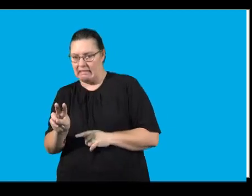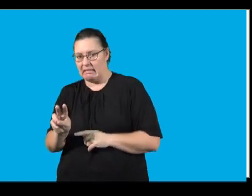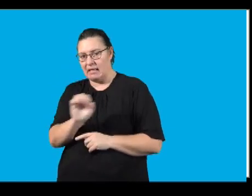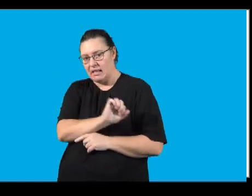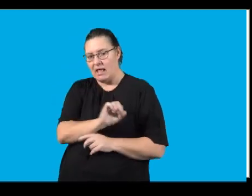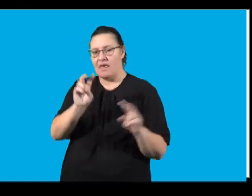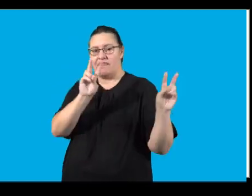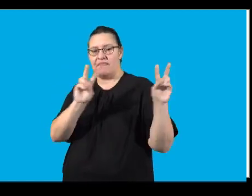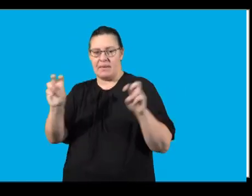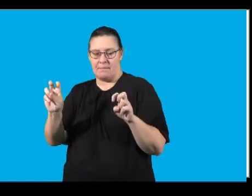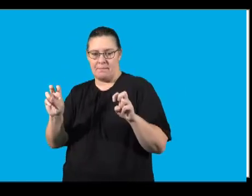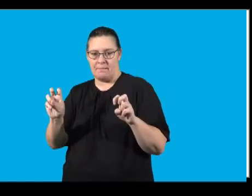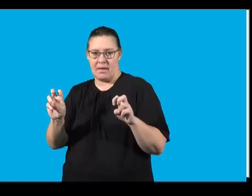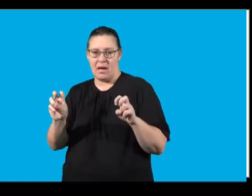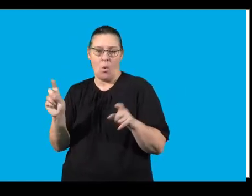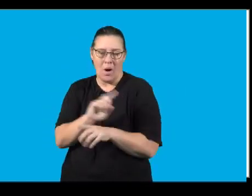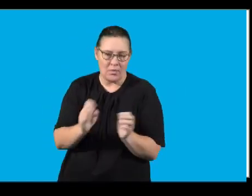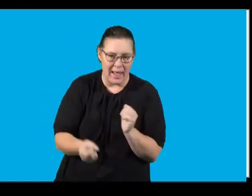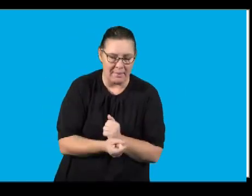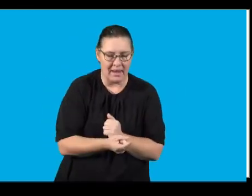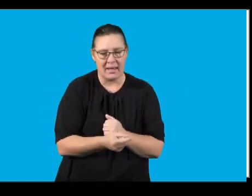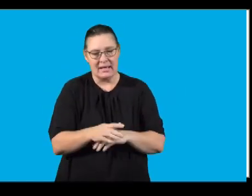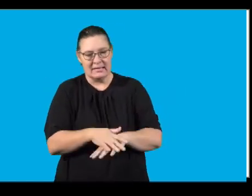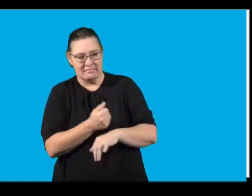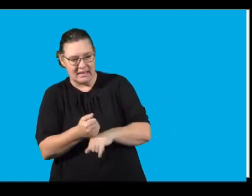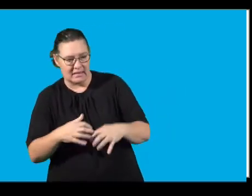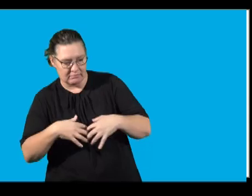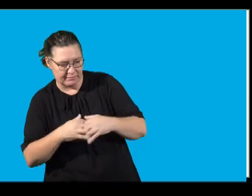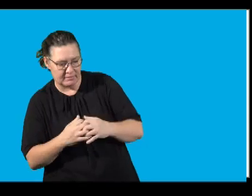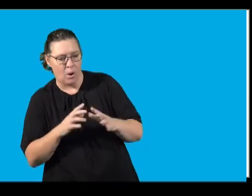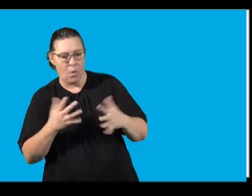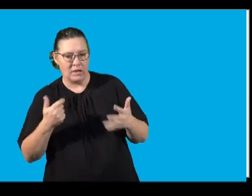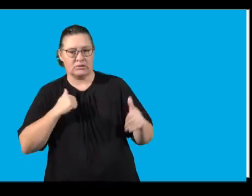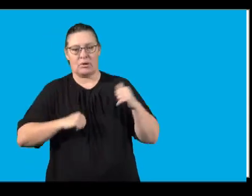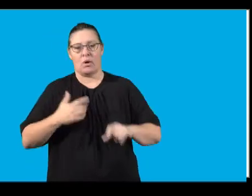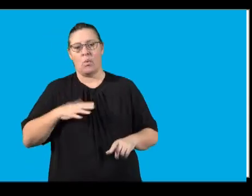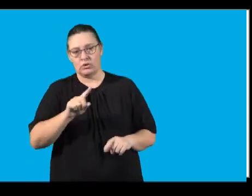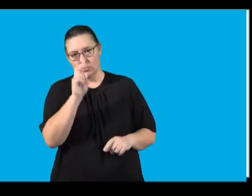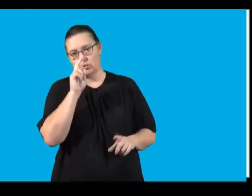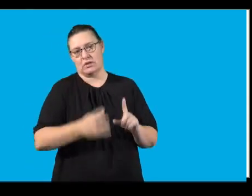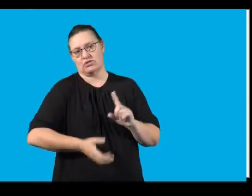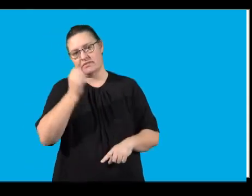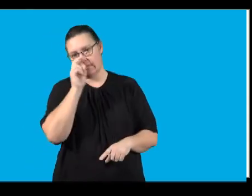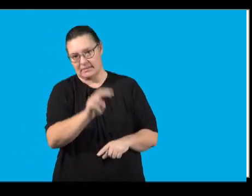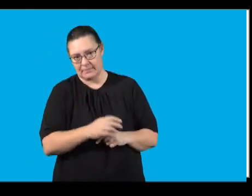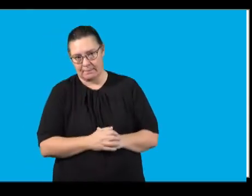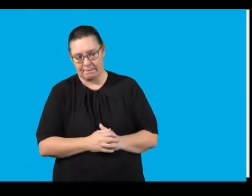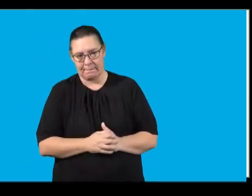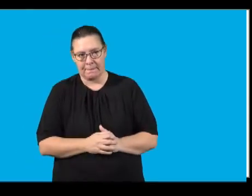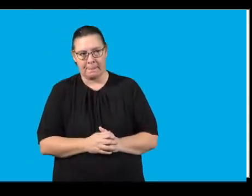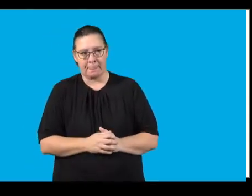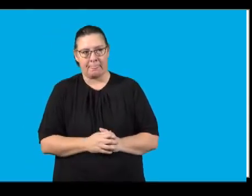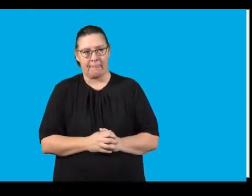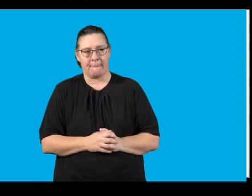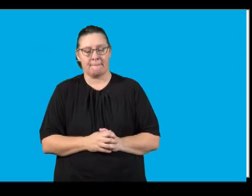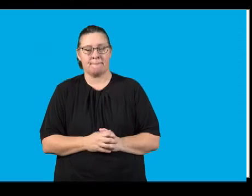that you can see the theme, the plot, the character, the setting of what the dramatist wanted to